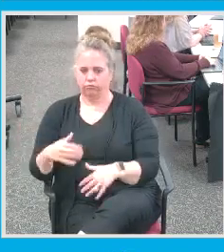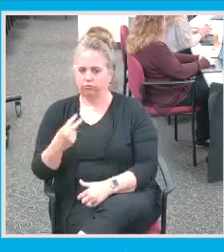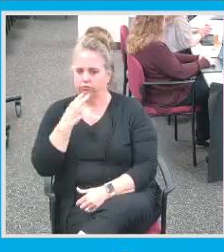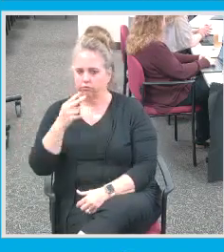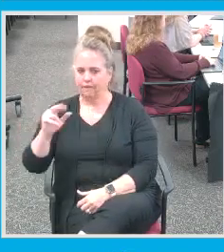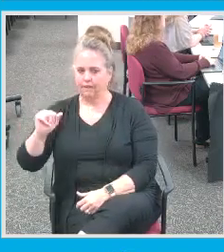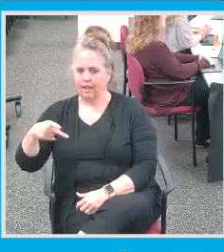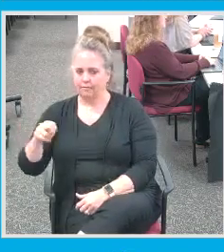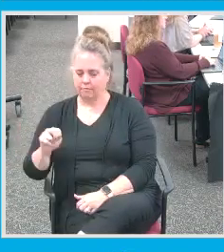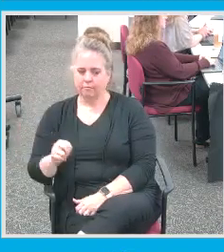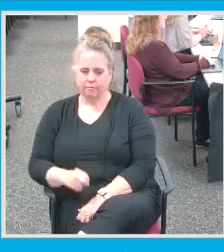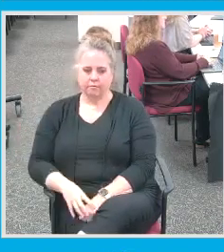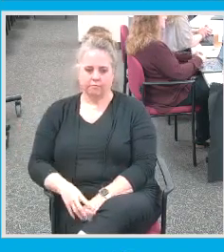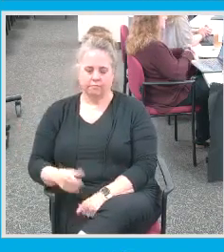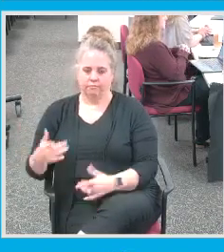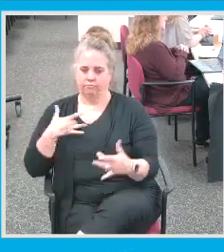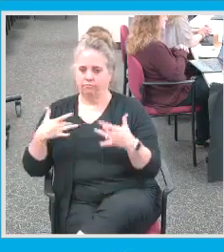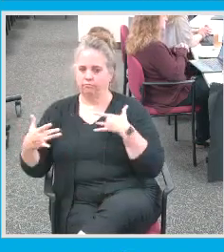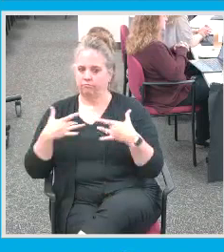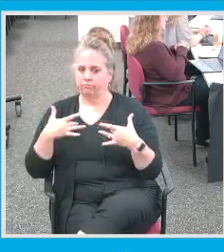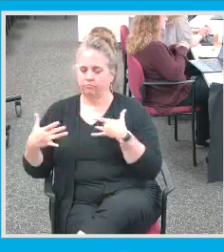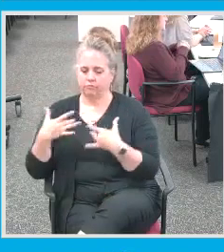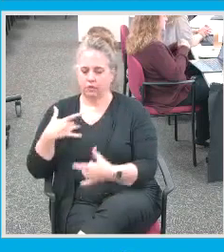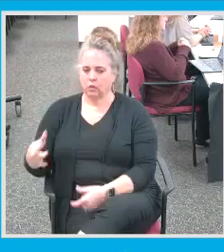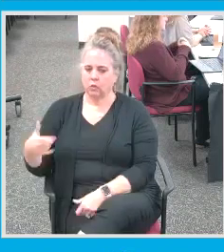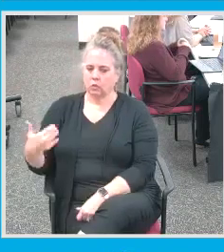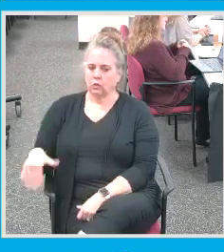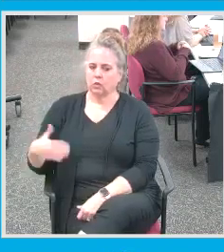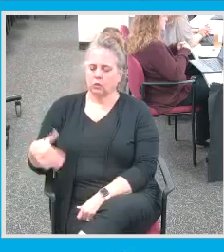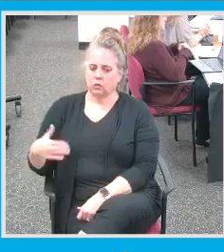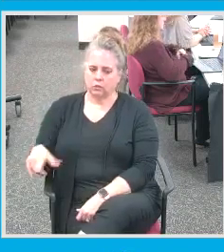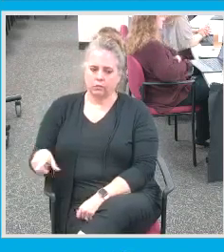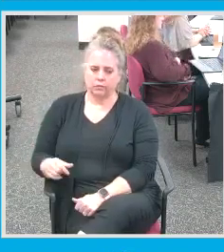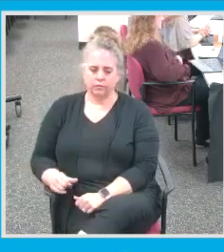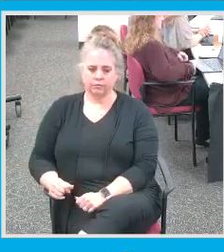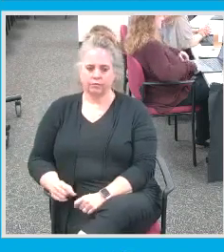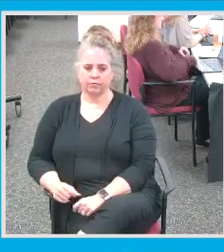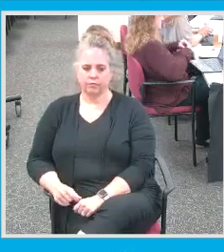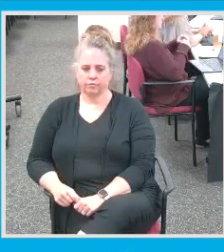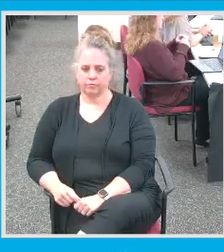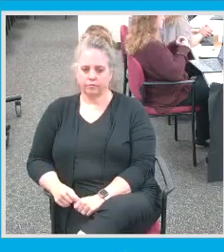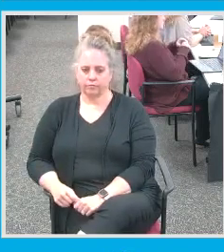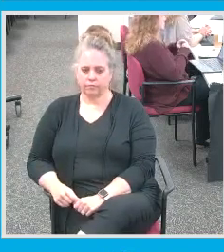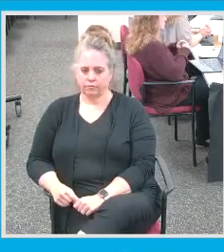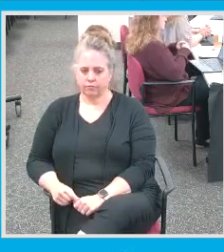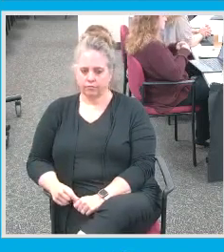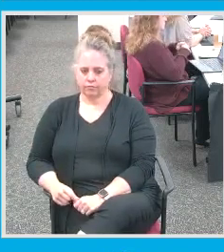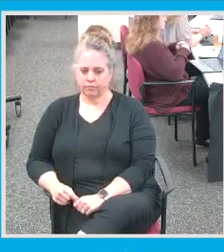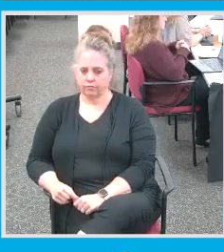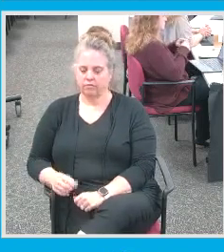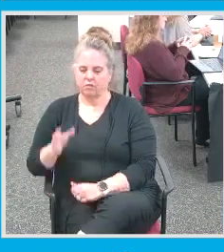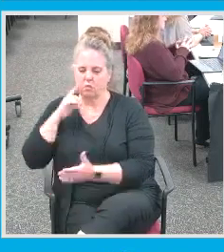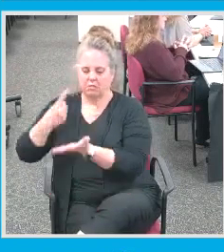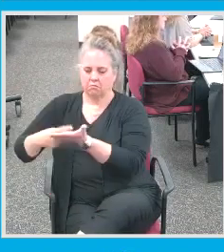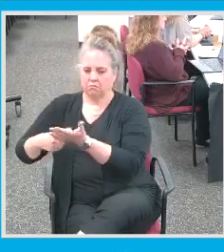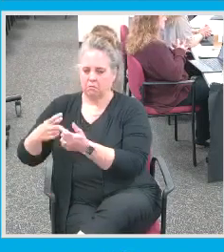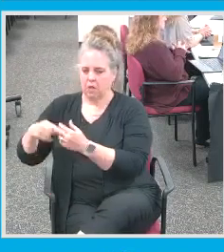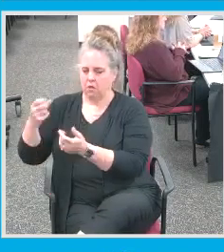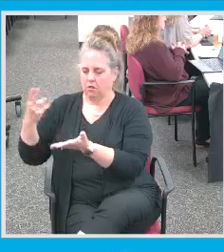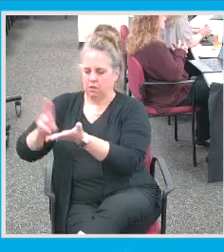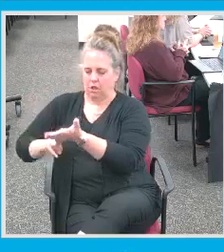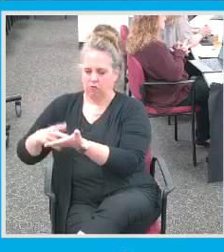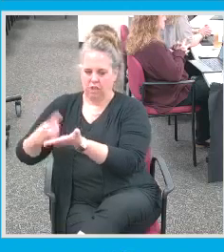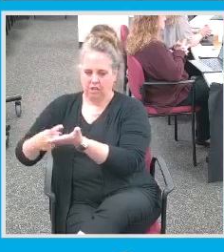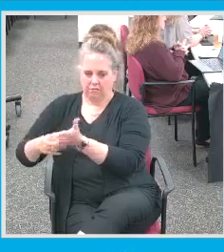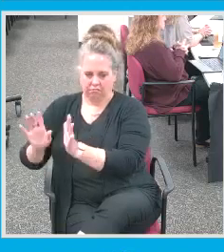with the Tobacco Education Prevention Partnership, which is next up with the contract, we'll talk about that, because they focus a lot